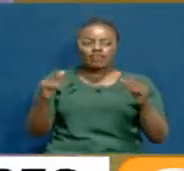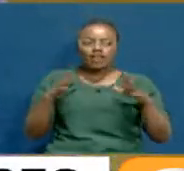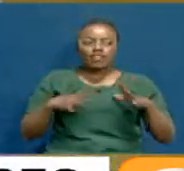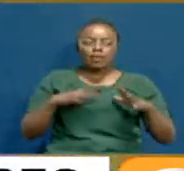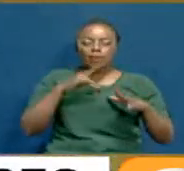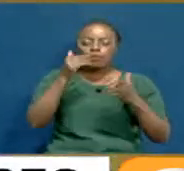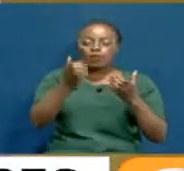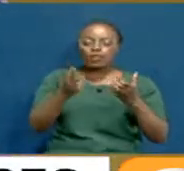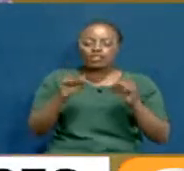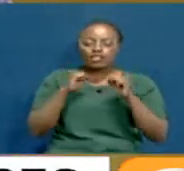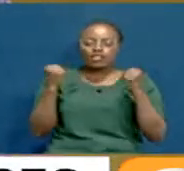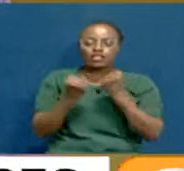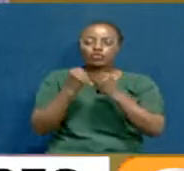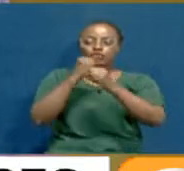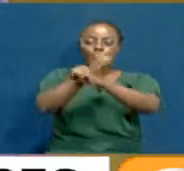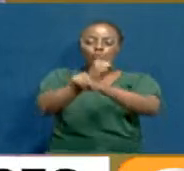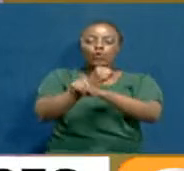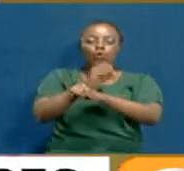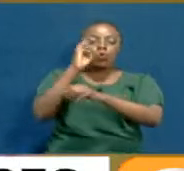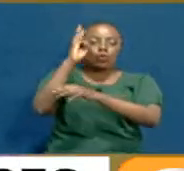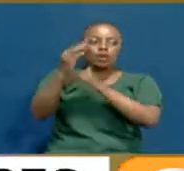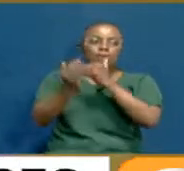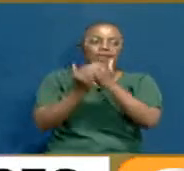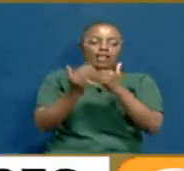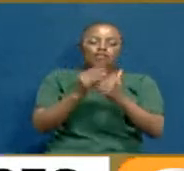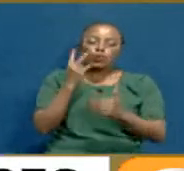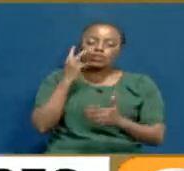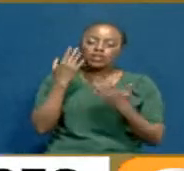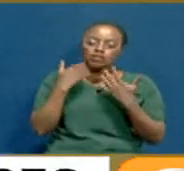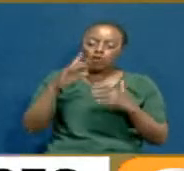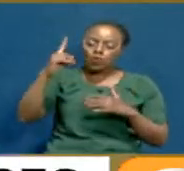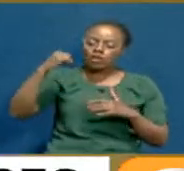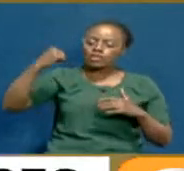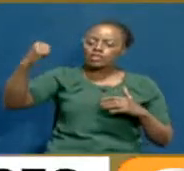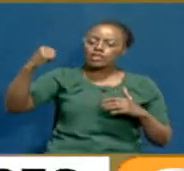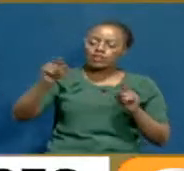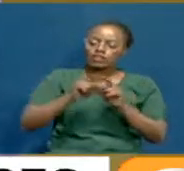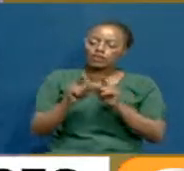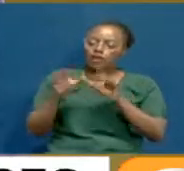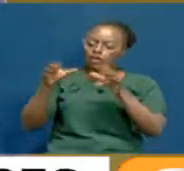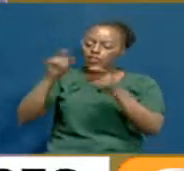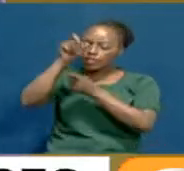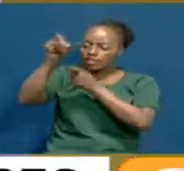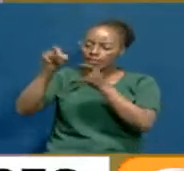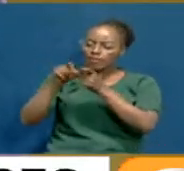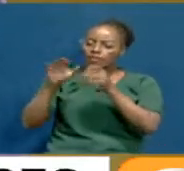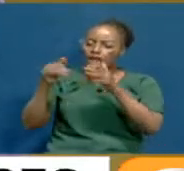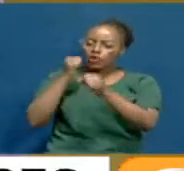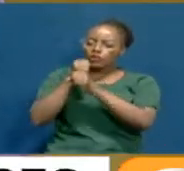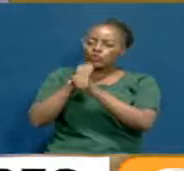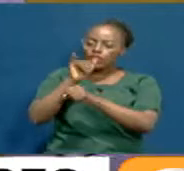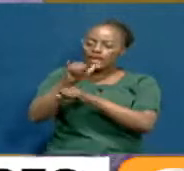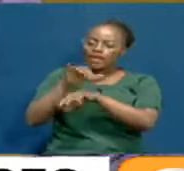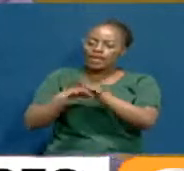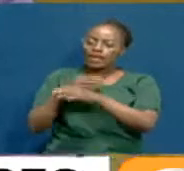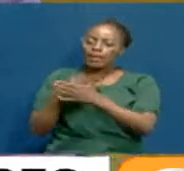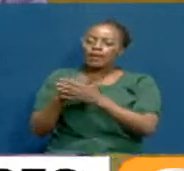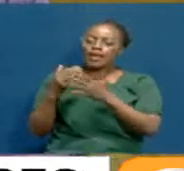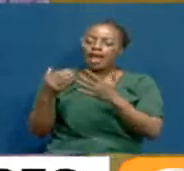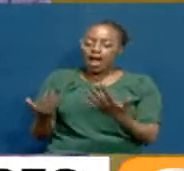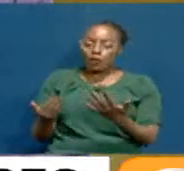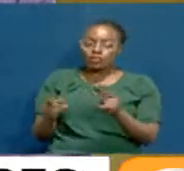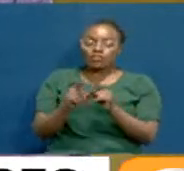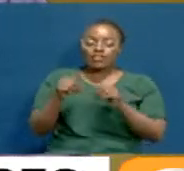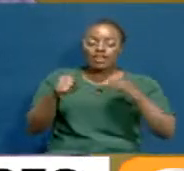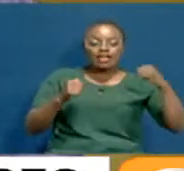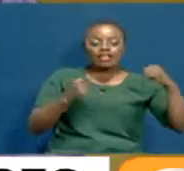who need social protection will actually be taken care of. So we've seen one side actually being very categorical in terms of how they're going to get money. We've seen this